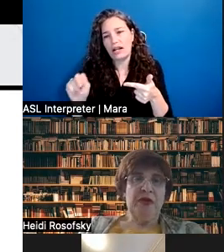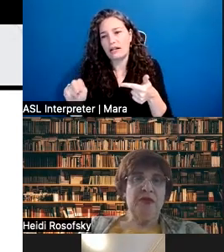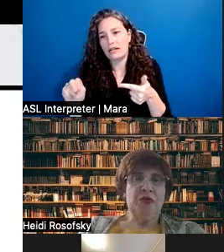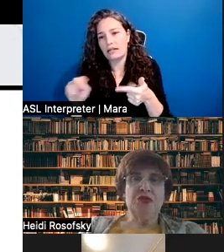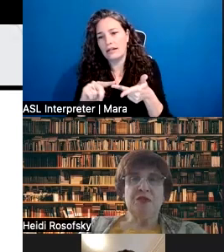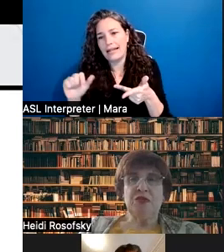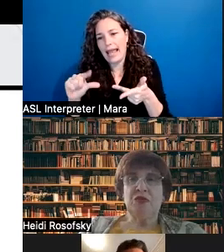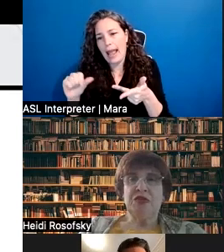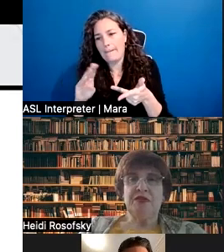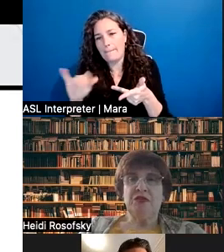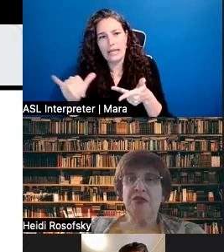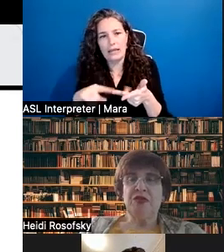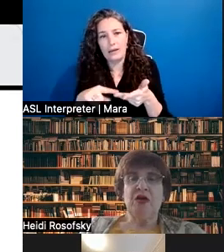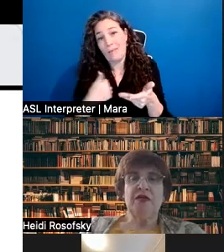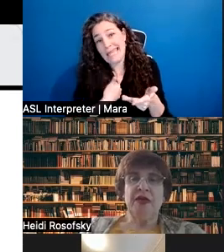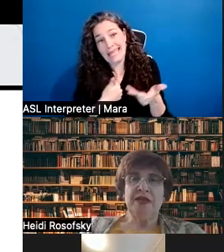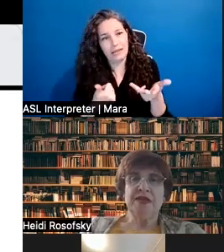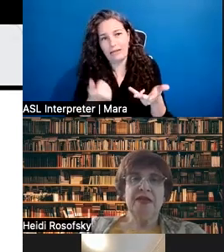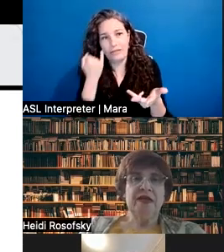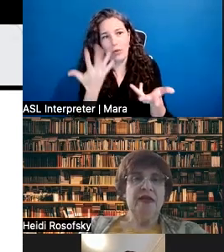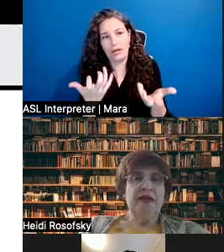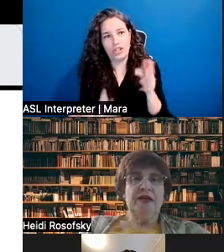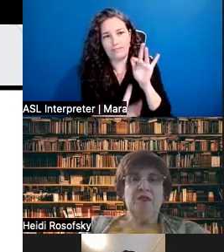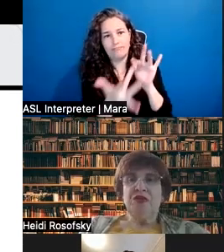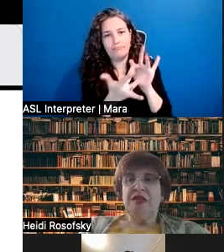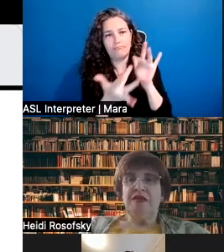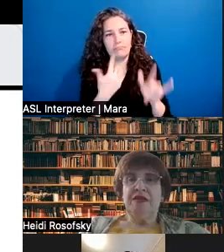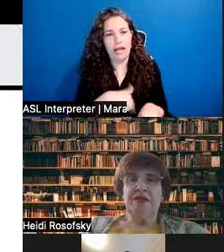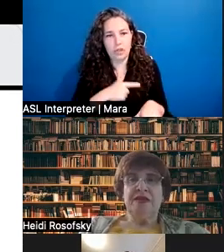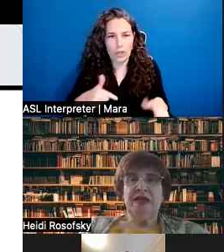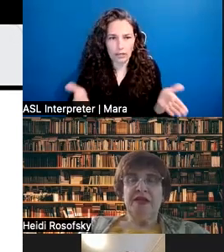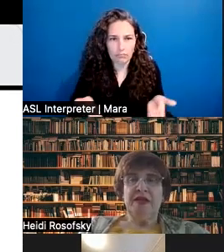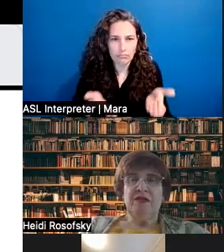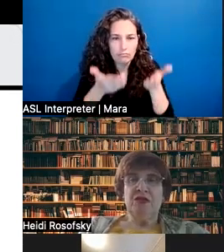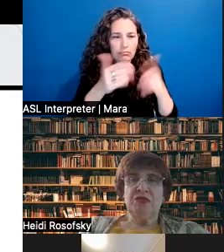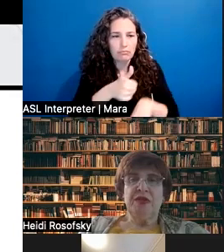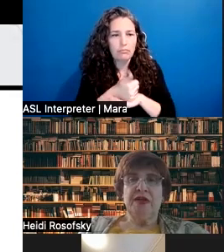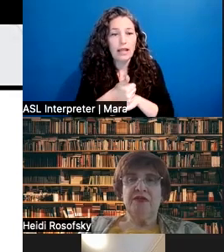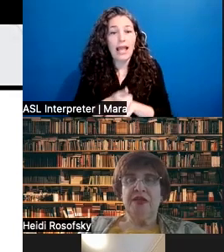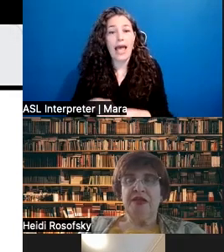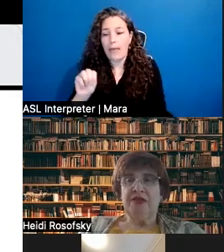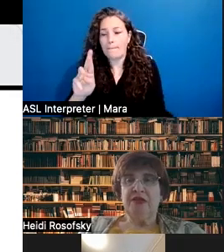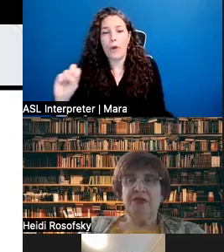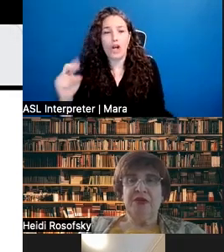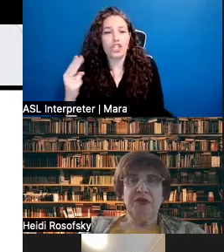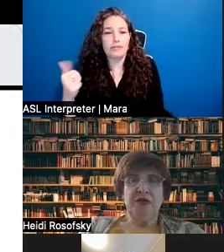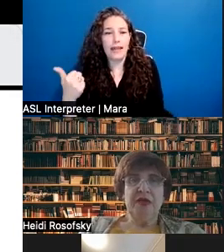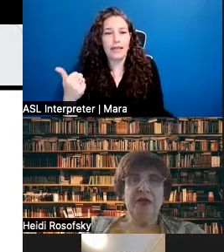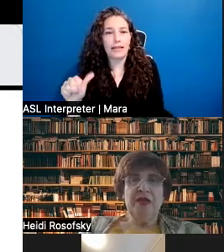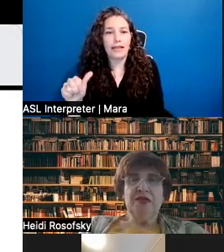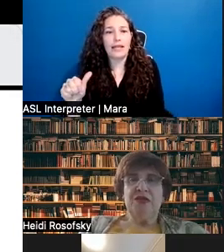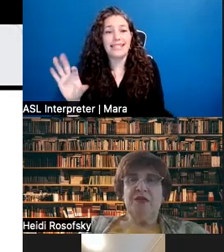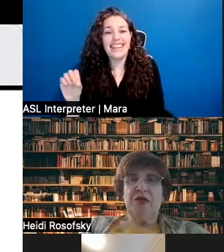or me to push the information along. Thanks. And then March 10th is the 90th anniversary of the 1933